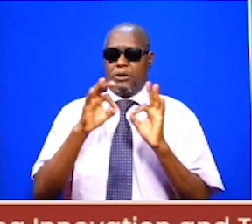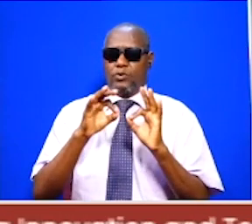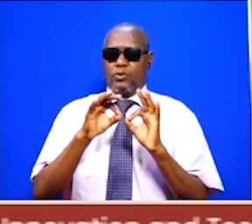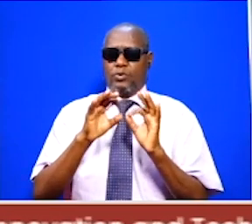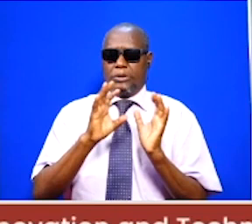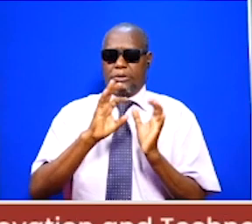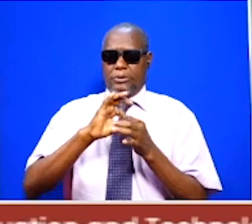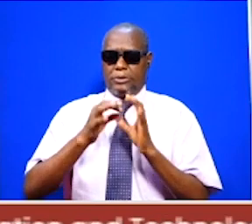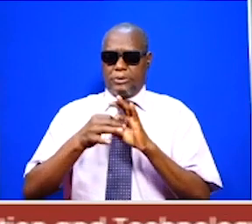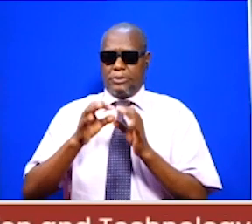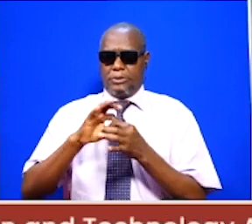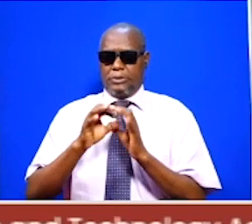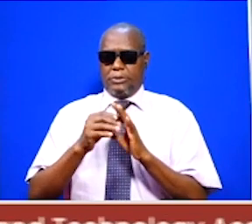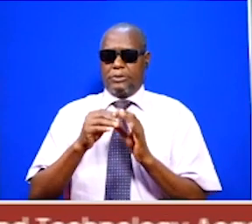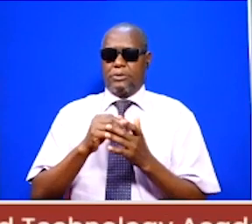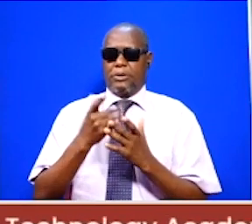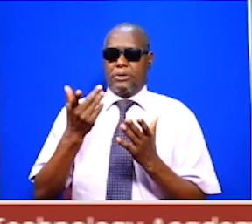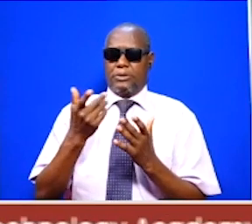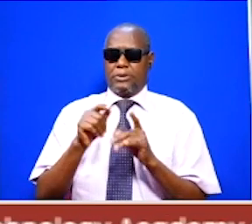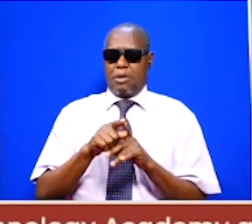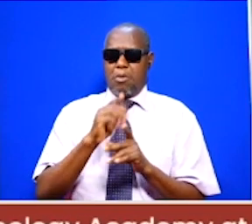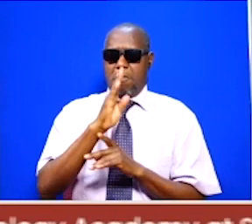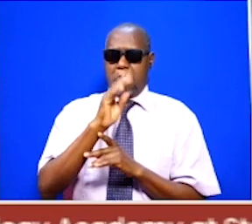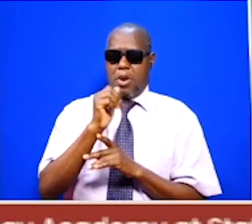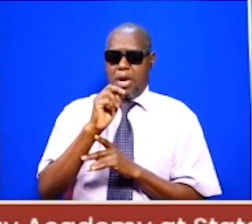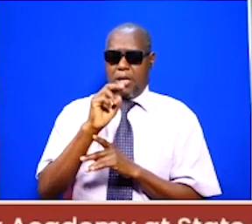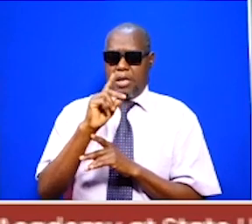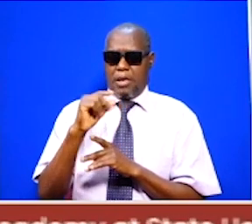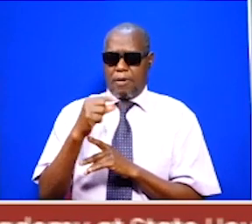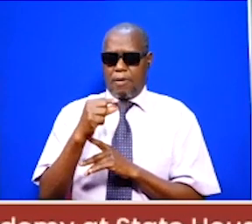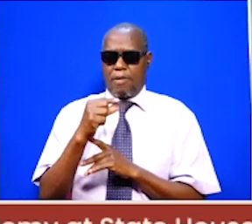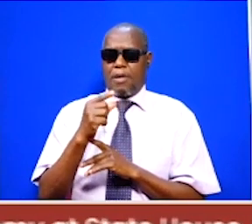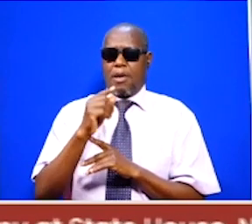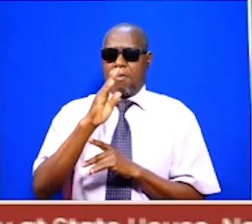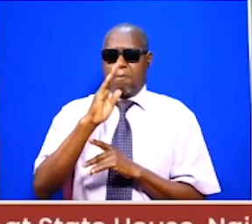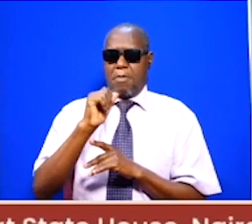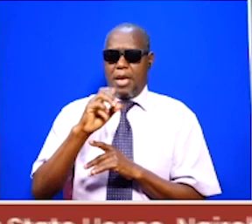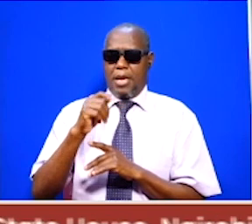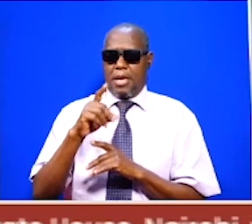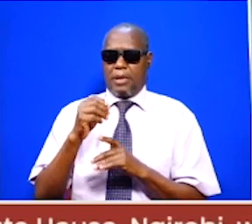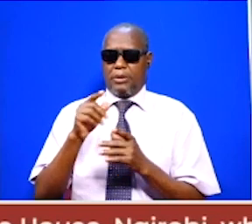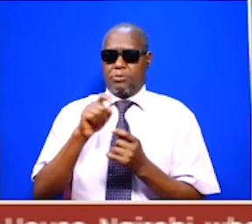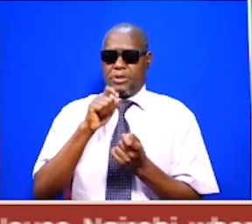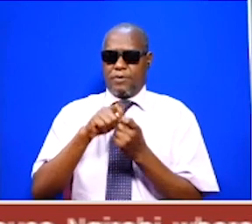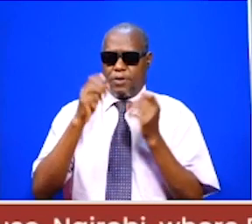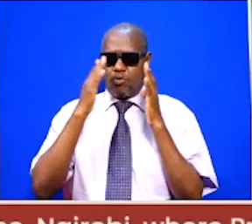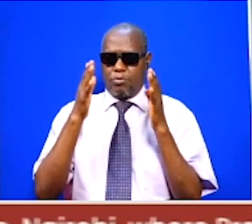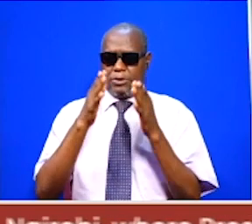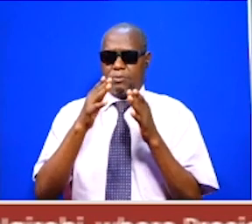optimal blending and branding of Kenyan teas, is a specific commitment under our